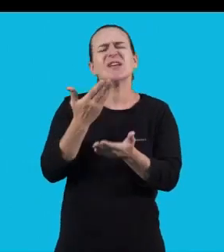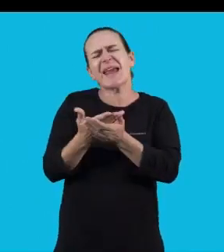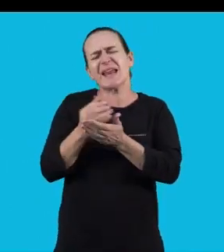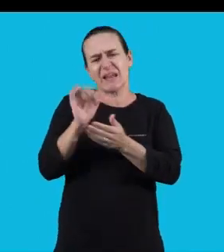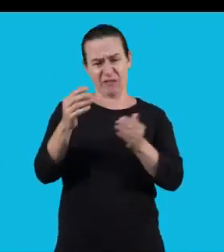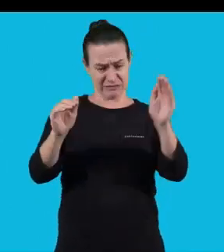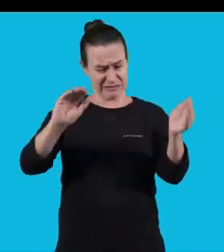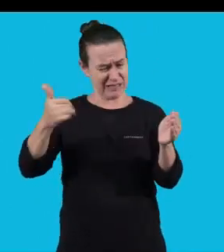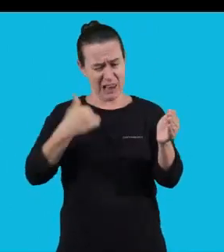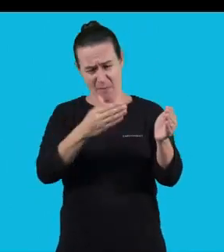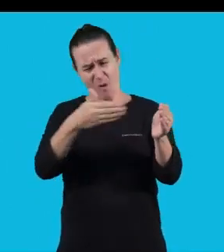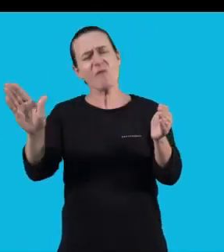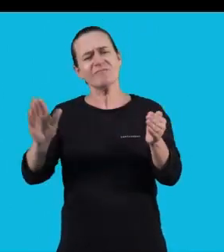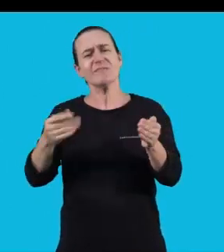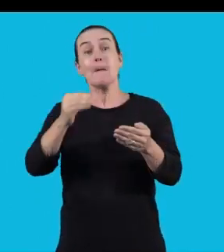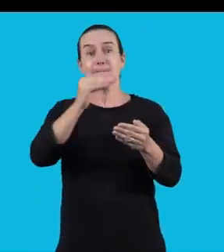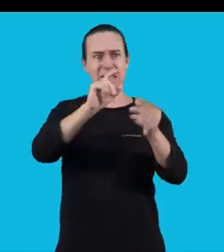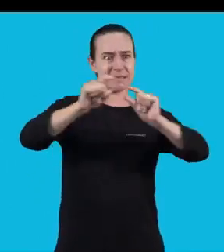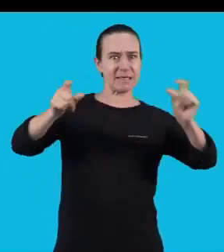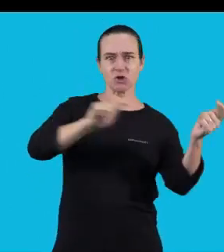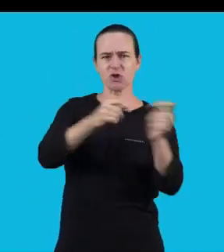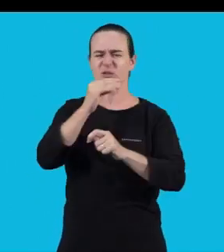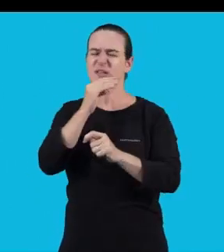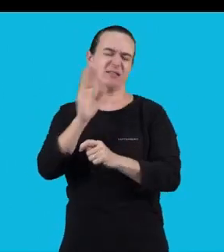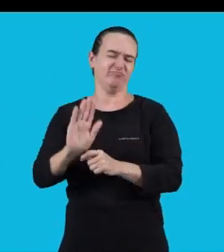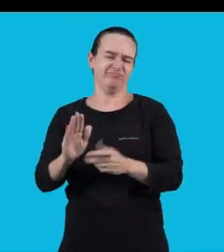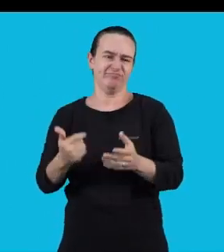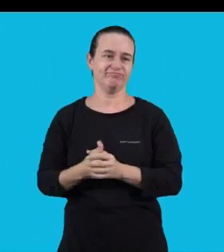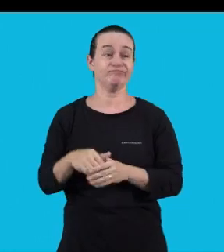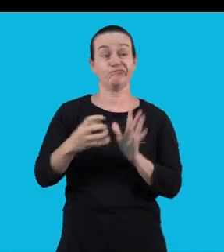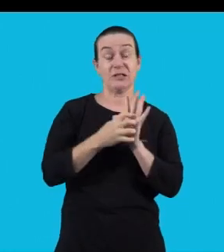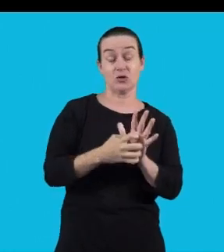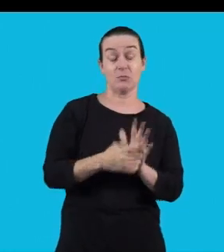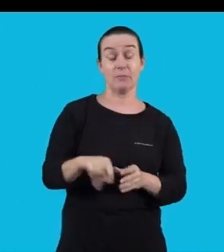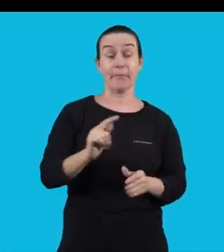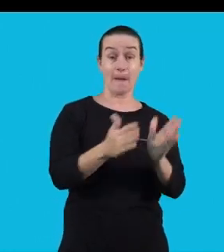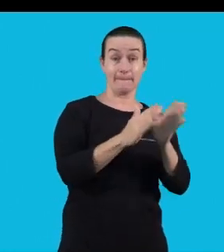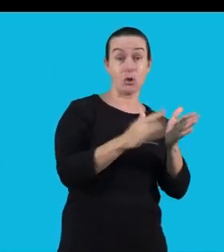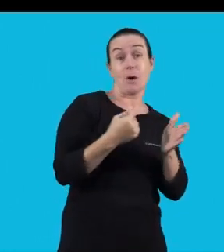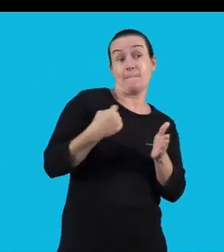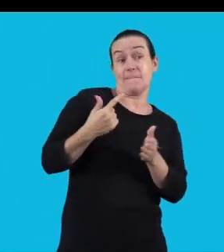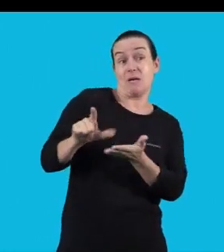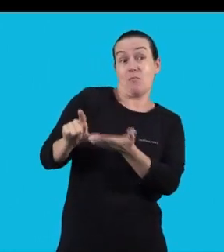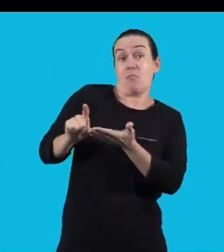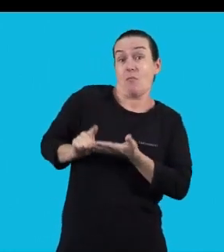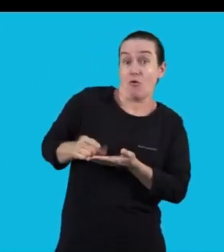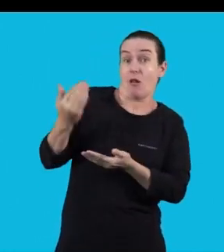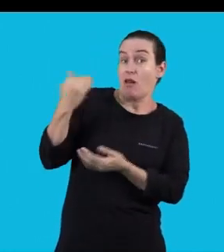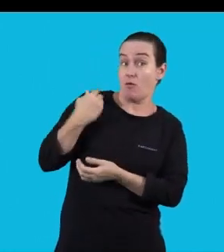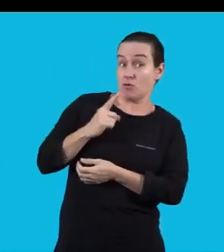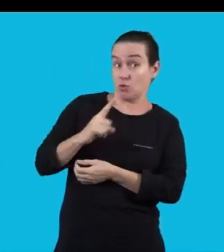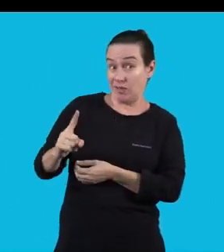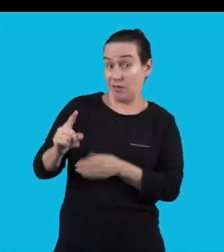removed without changing the meaning of the sentence. For example, the book which I borrowed last week, here you can see the